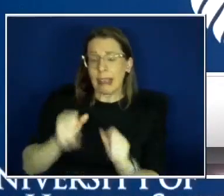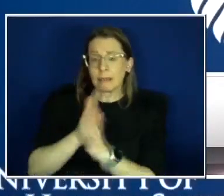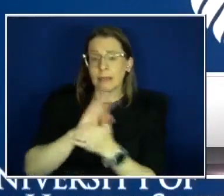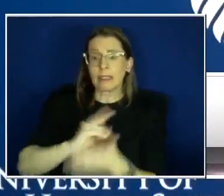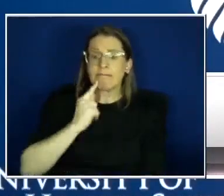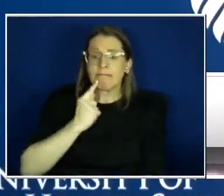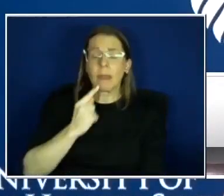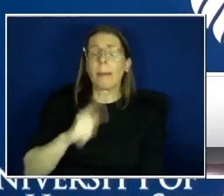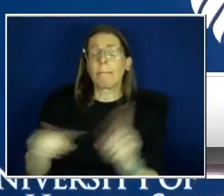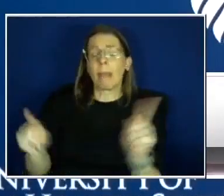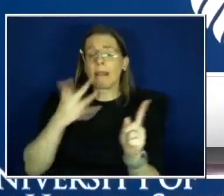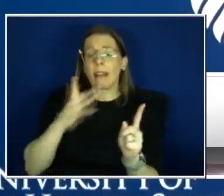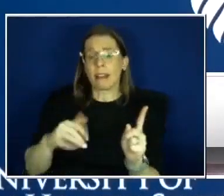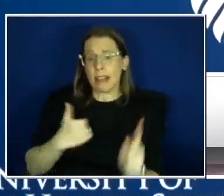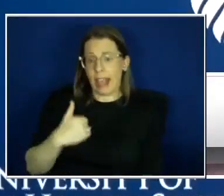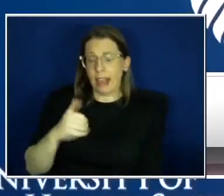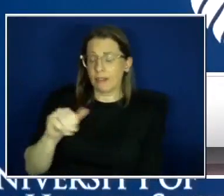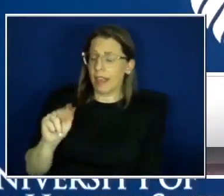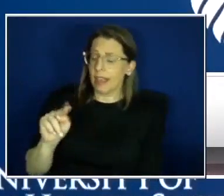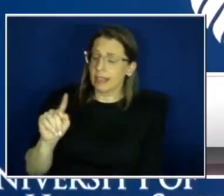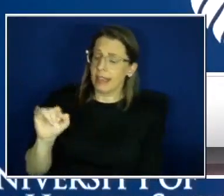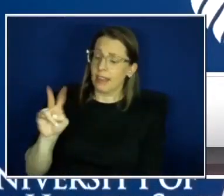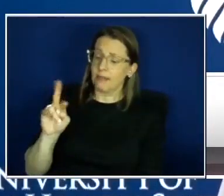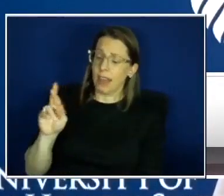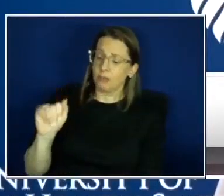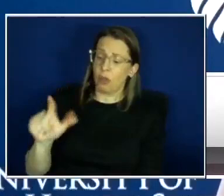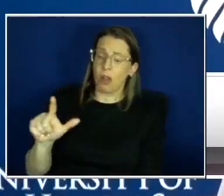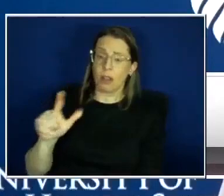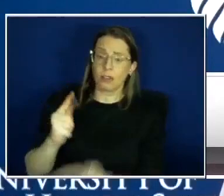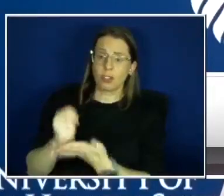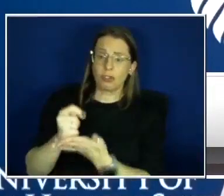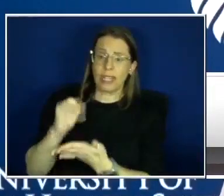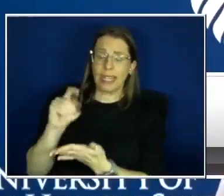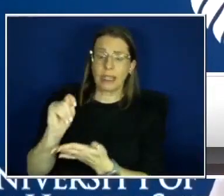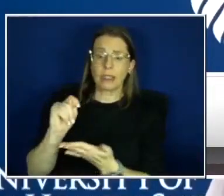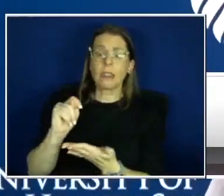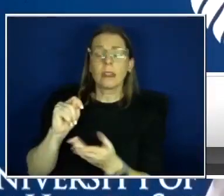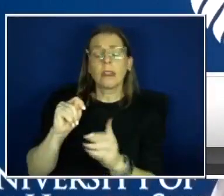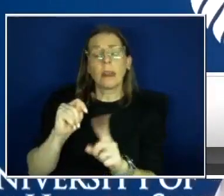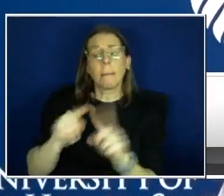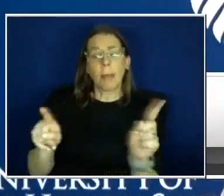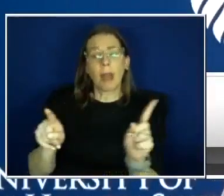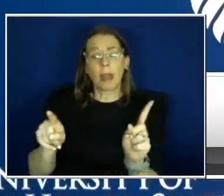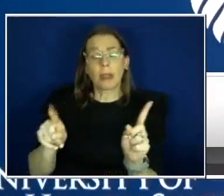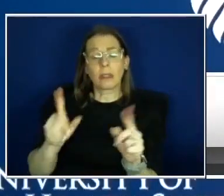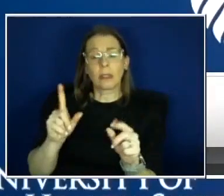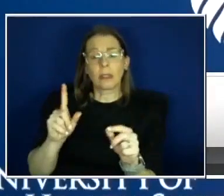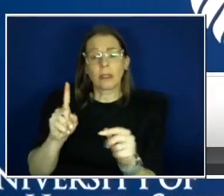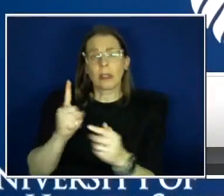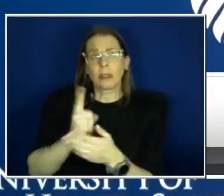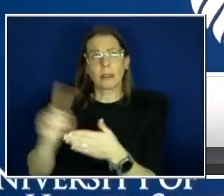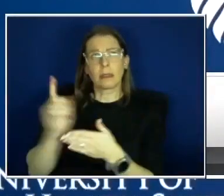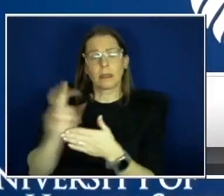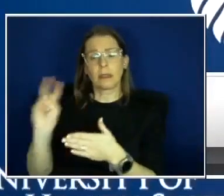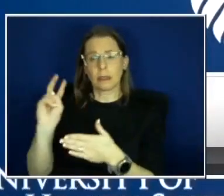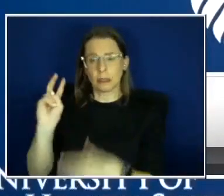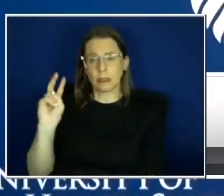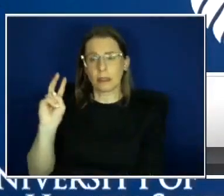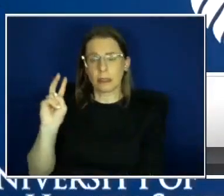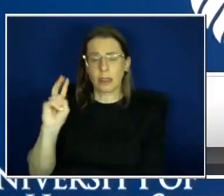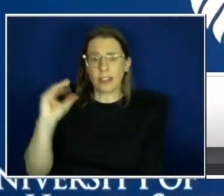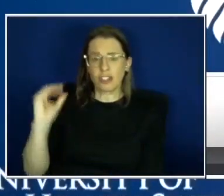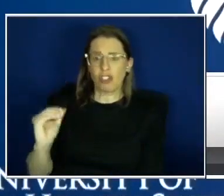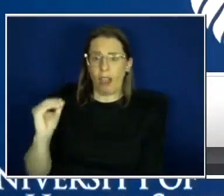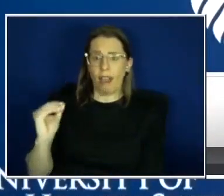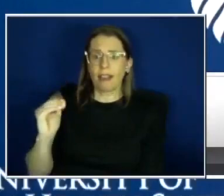to treat it. And also should say this did go under the radar, but there was a week or two ago, there was a child that did